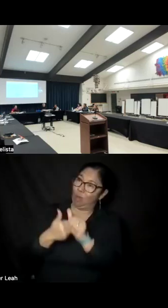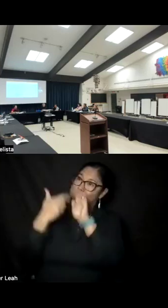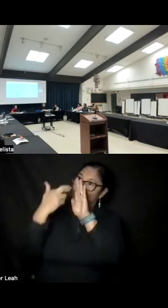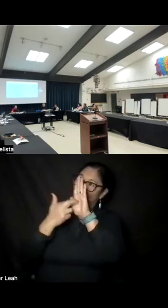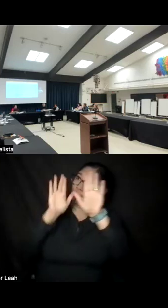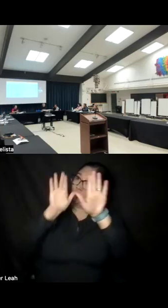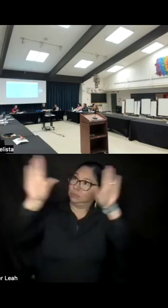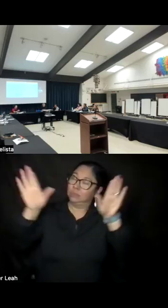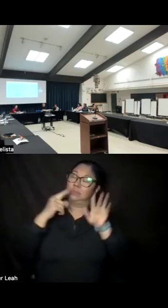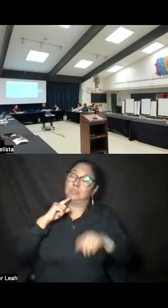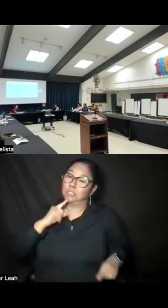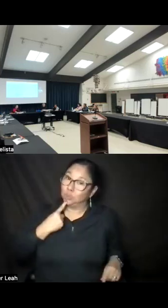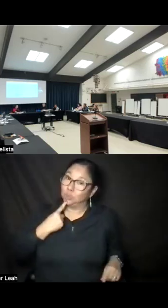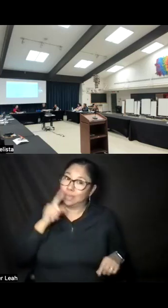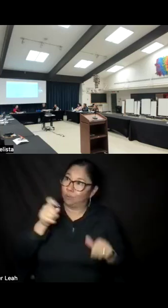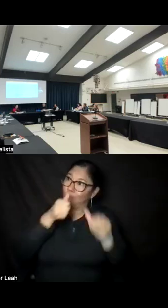seriously. And we also